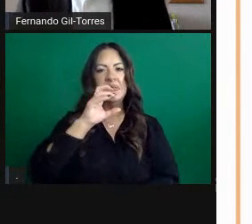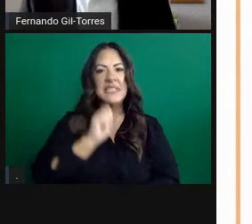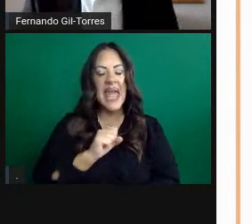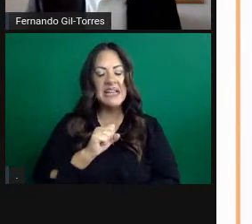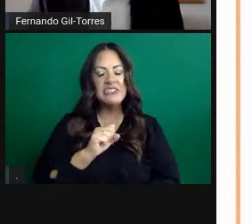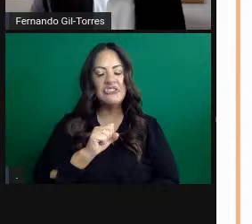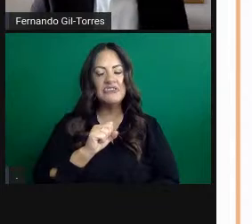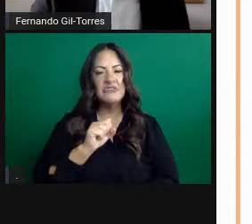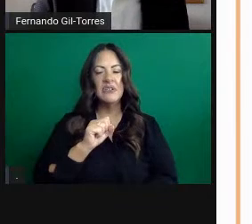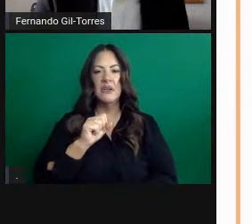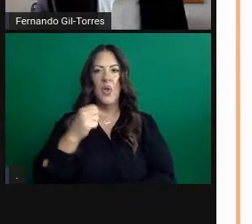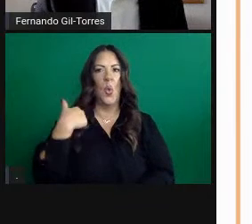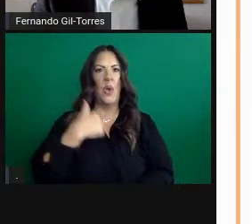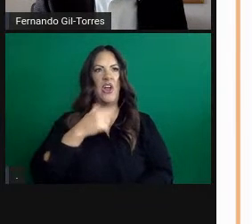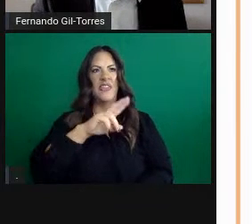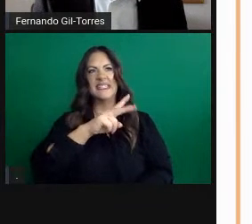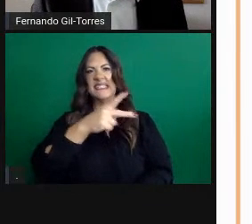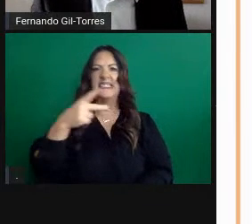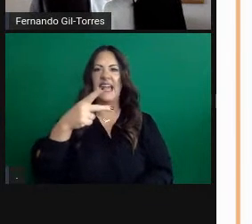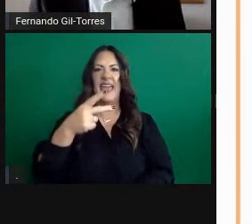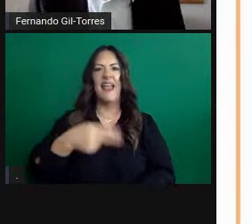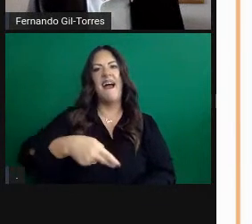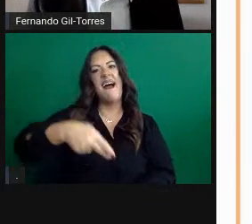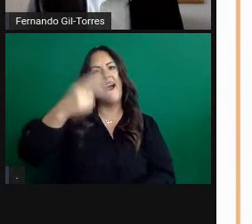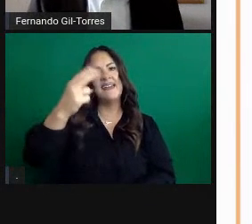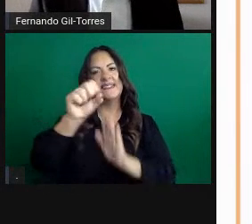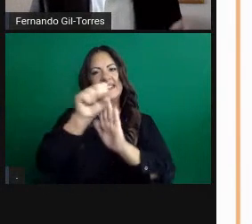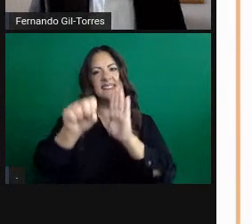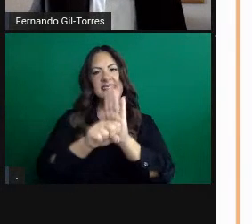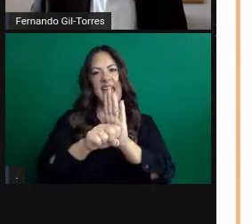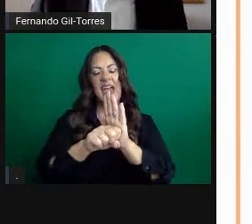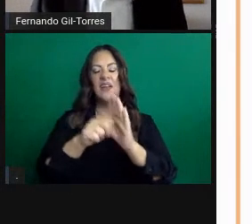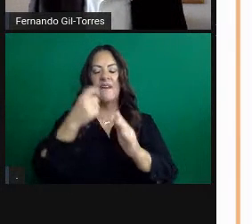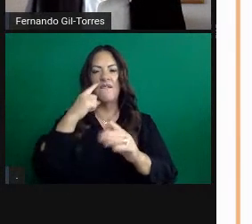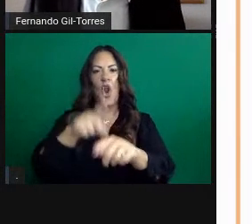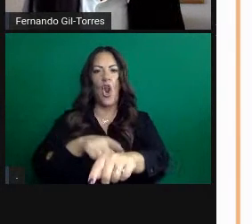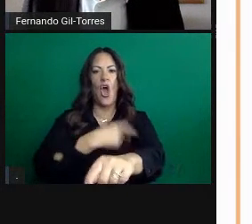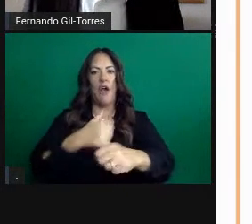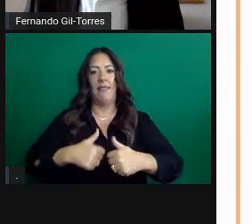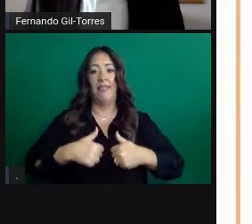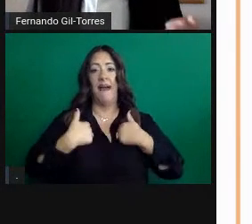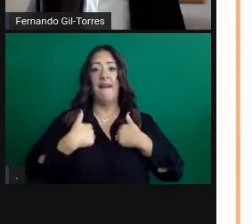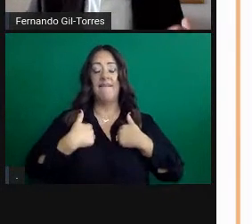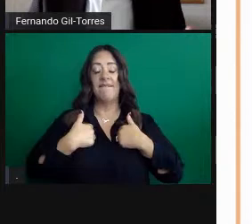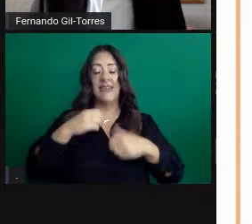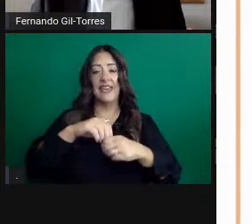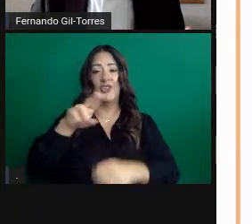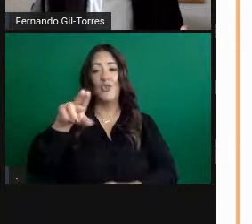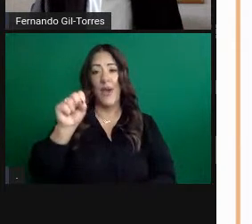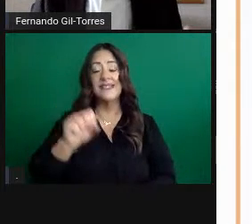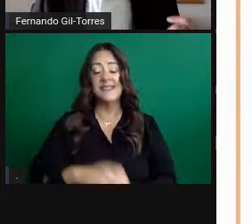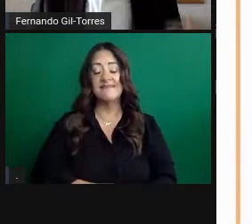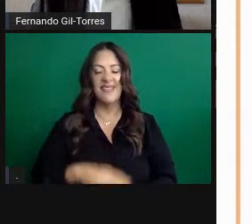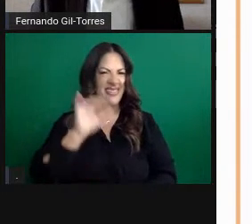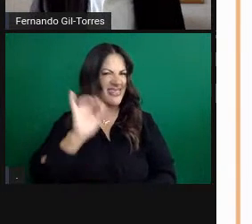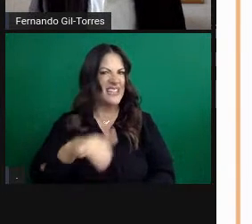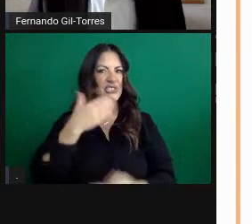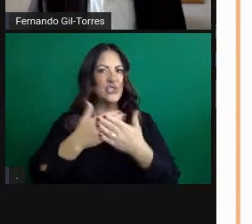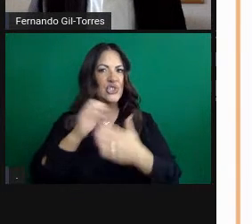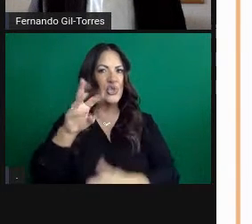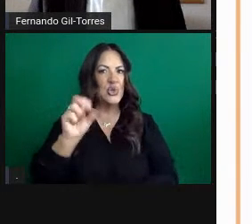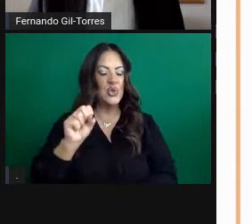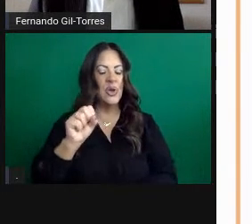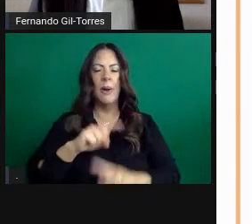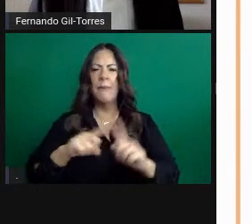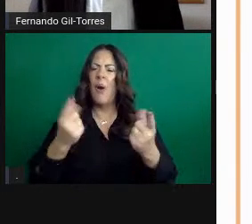second highest life expectancy in the country. And that is the good news. The challenge which this master